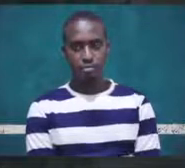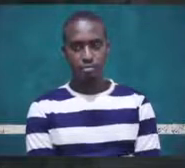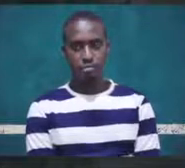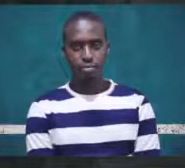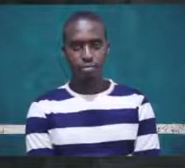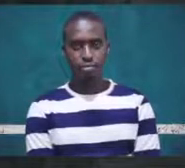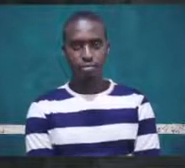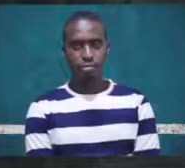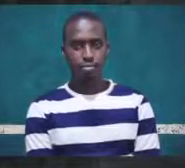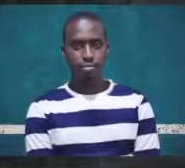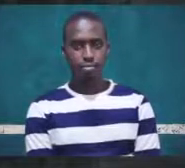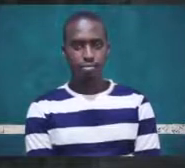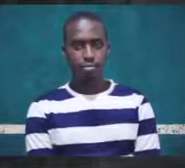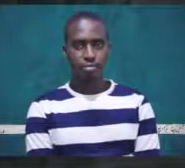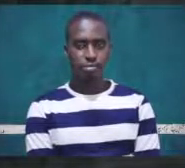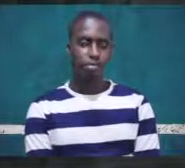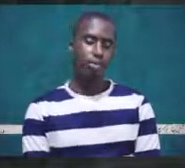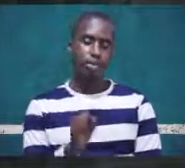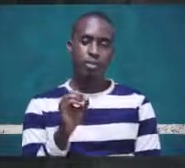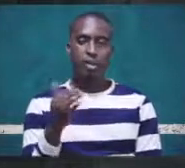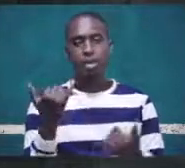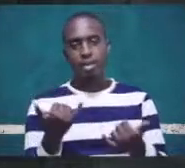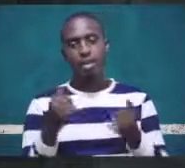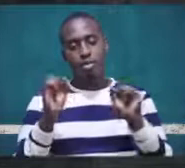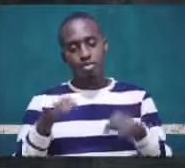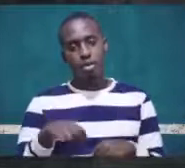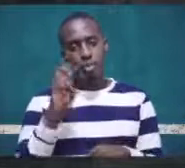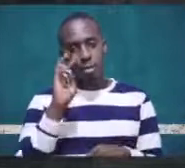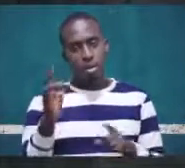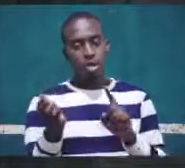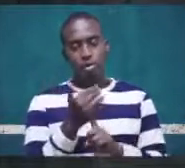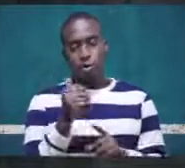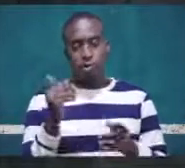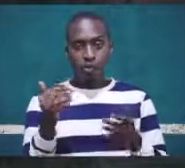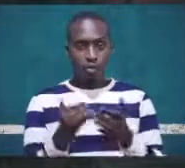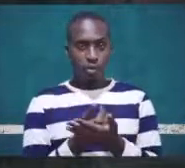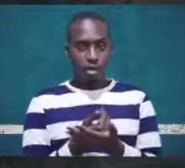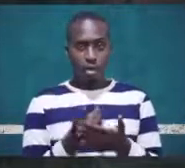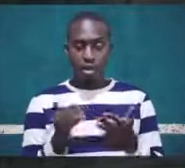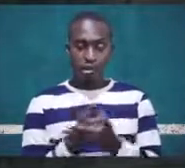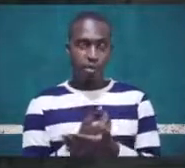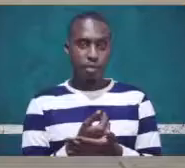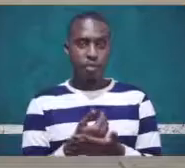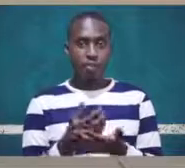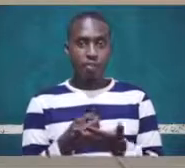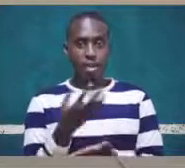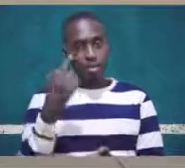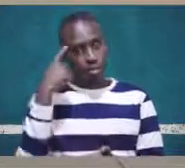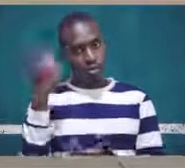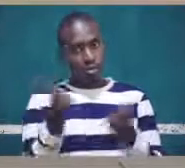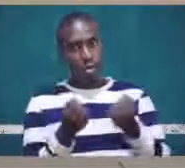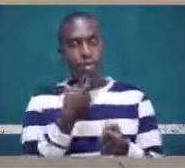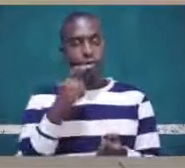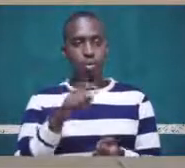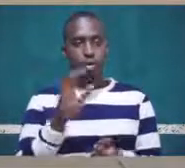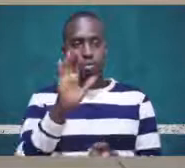Okay. So now, after getting the new value of the car, this is the new value of the car. You need to